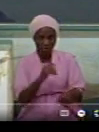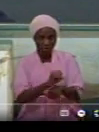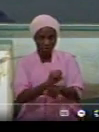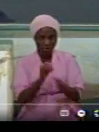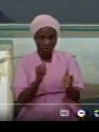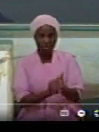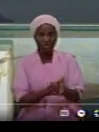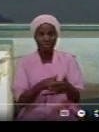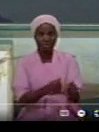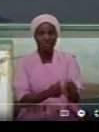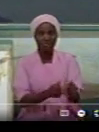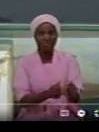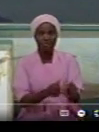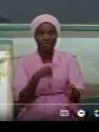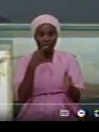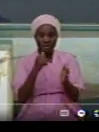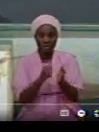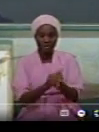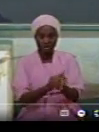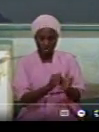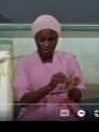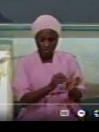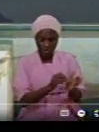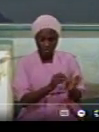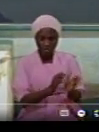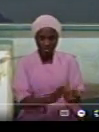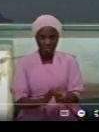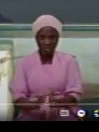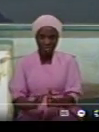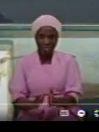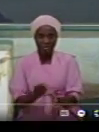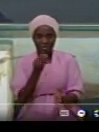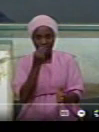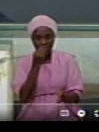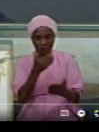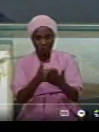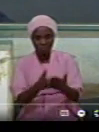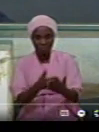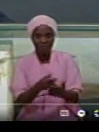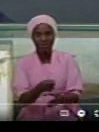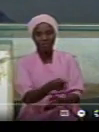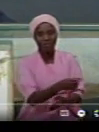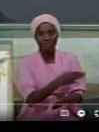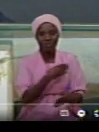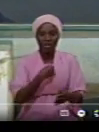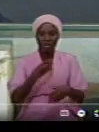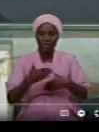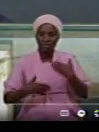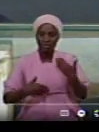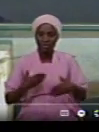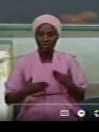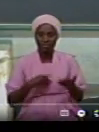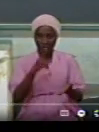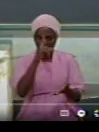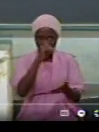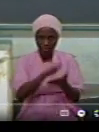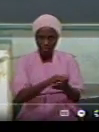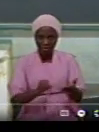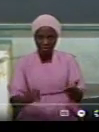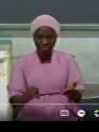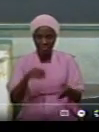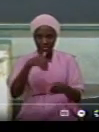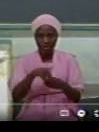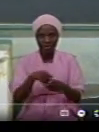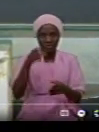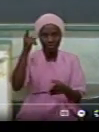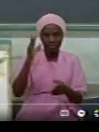set meat before them and rejoiced, believing in God